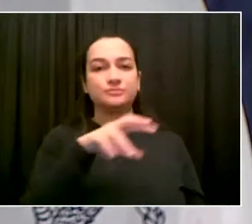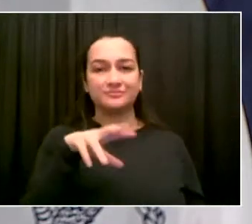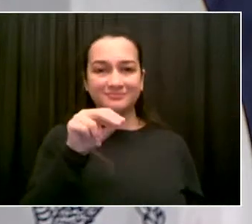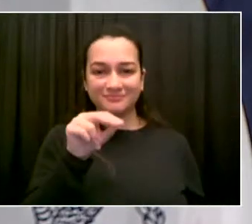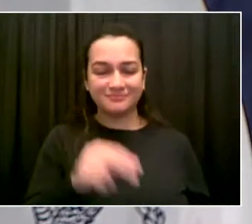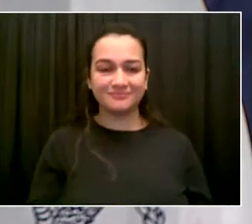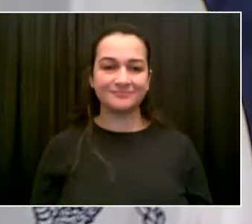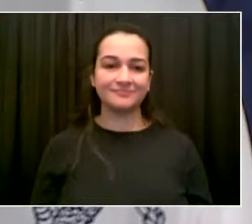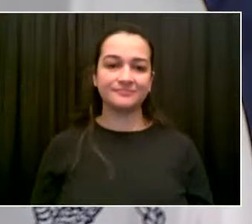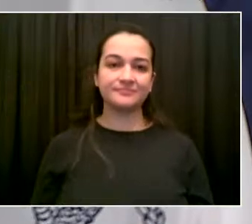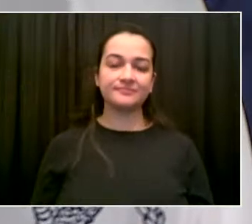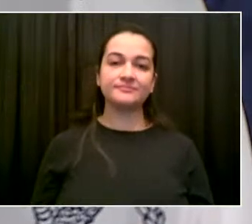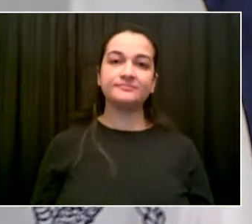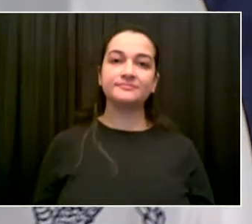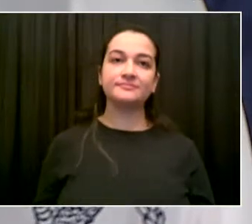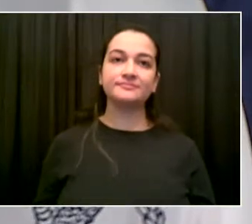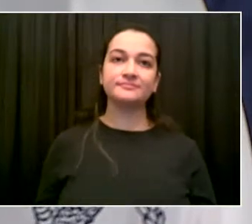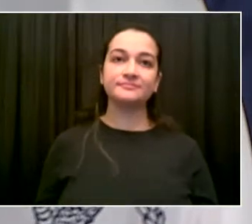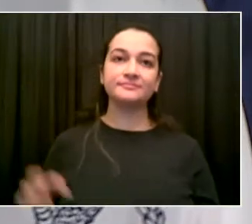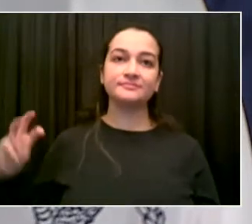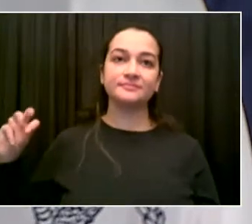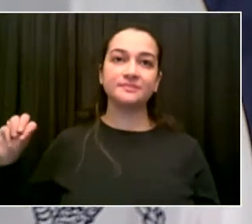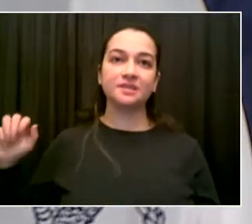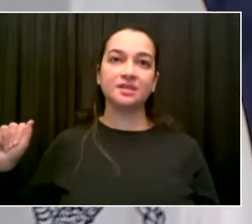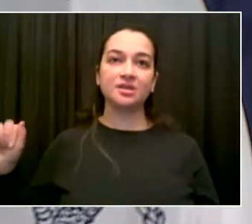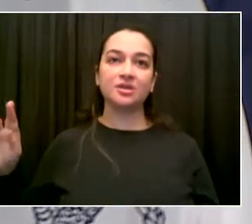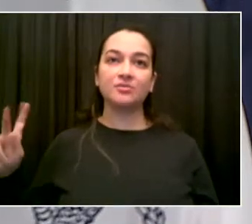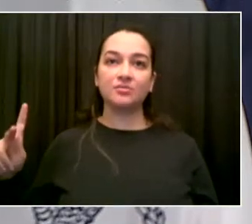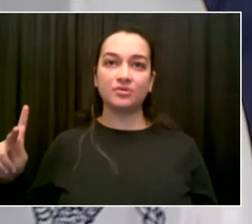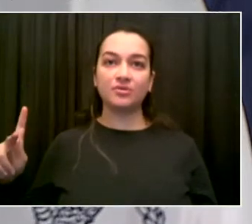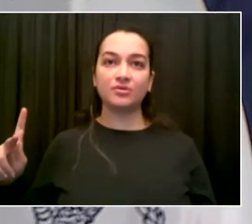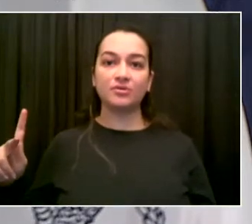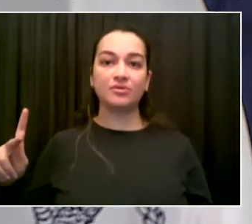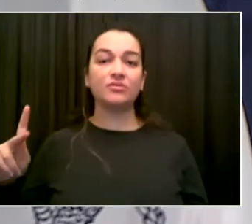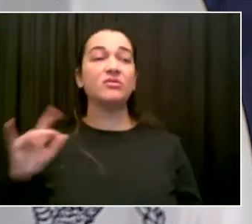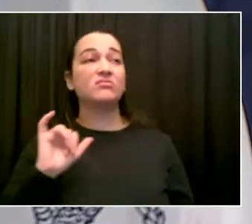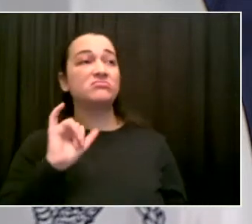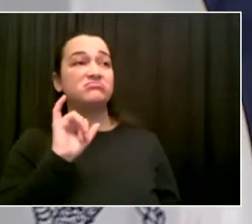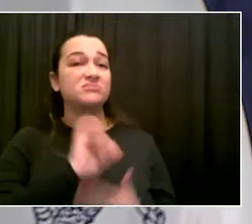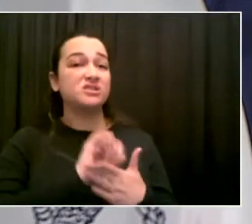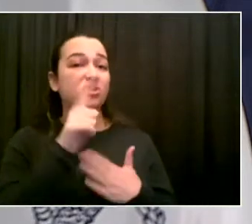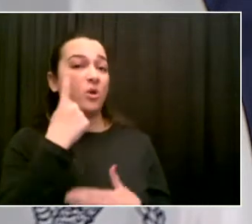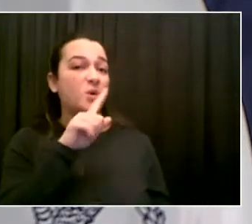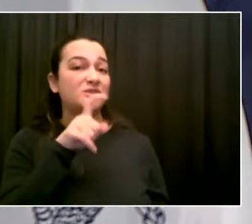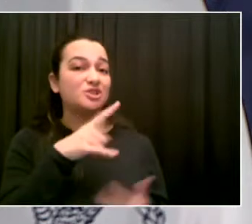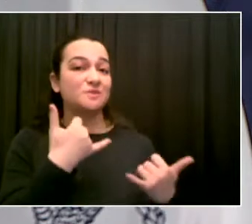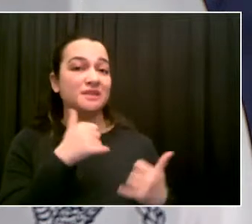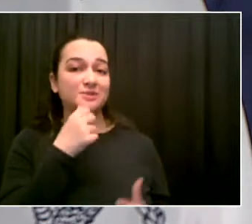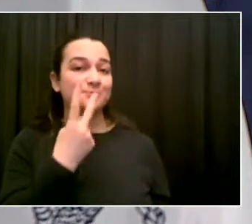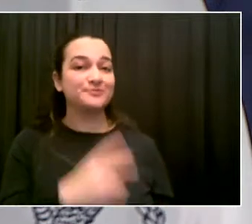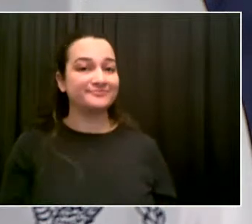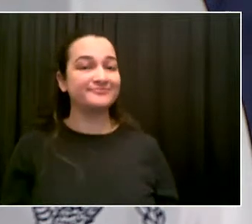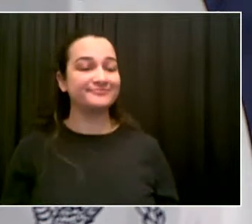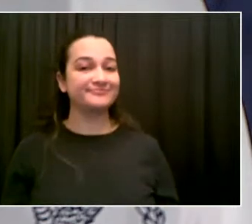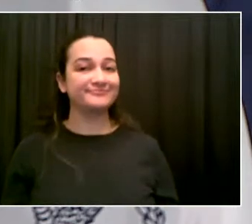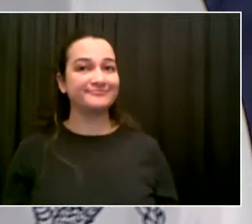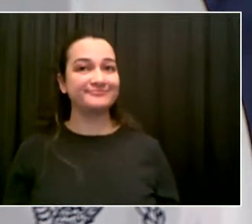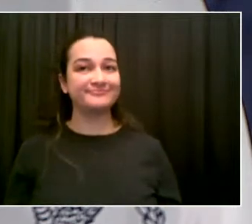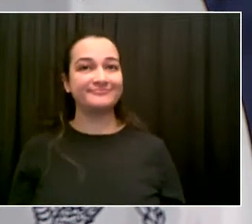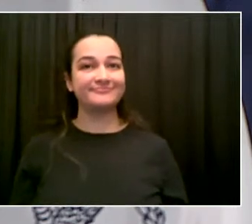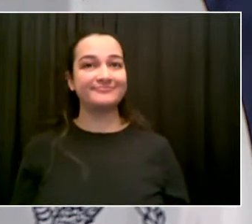Oh, no, that's it. Okay. Thank you. Thank you. Go ahead. The next is Dan Slotnick from the New York Times.